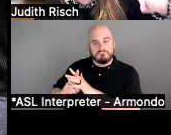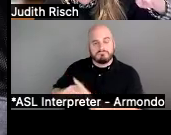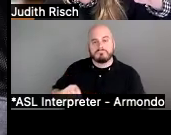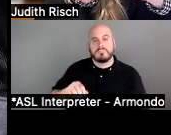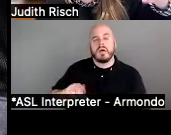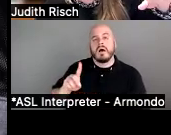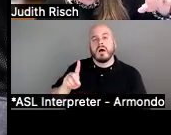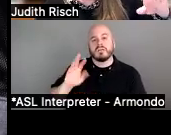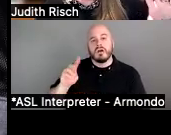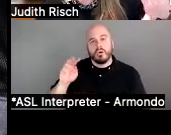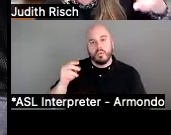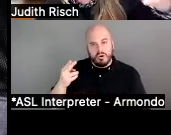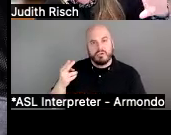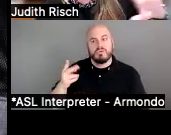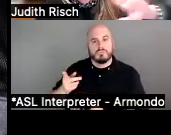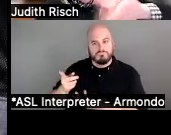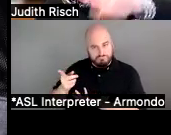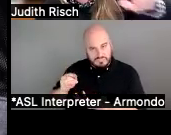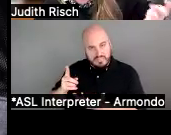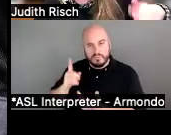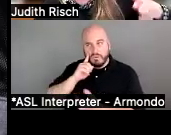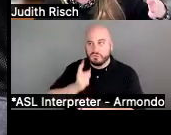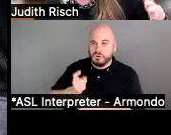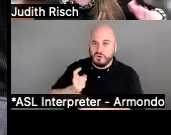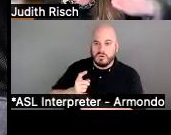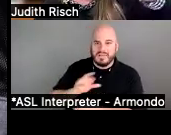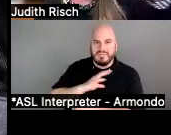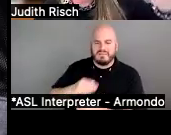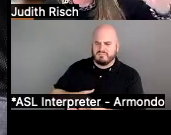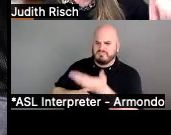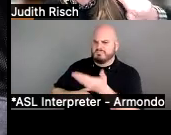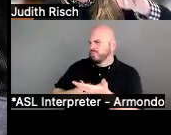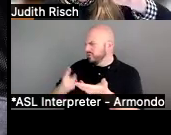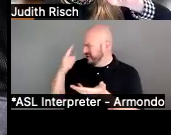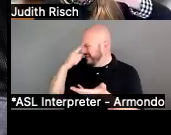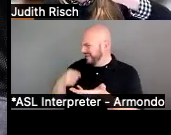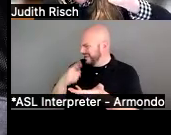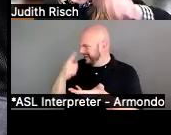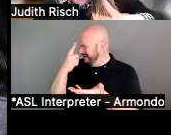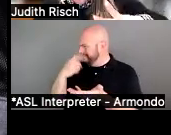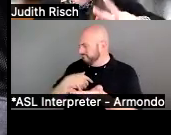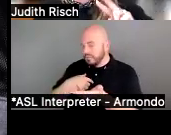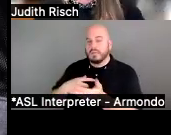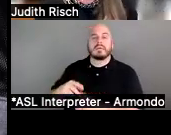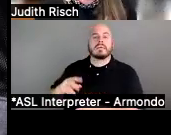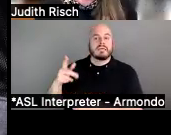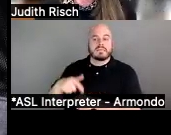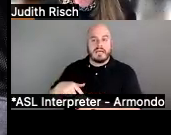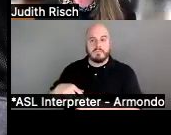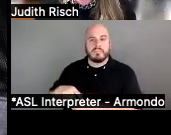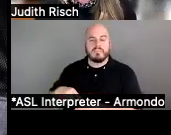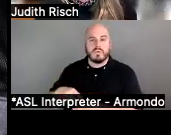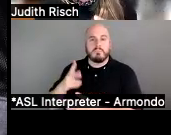first time. We thought it was a joke. And the community were like, what is she thinking? Whatever. The second time it was